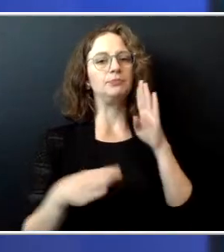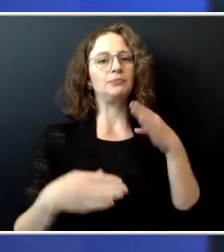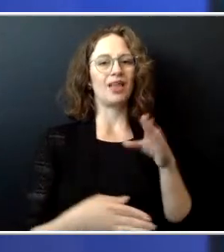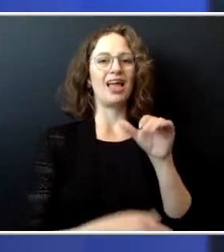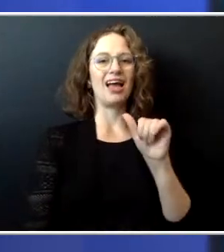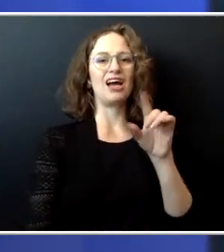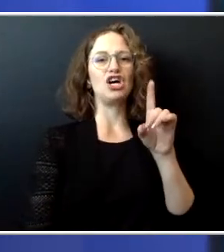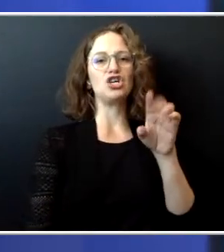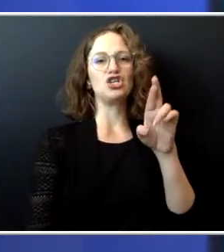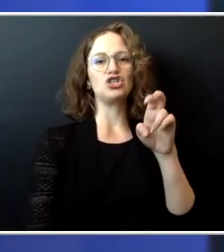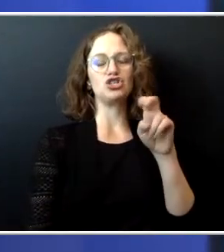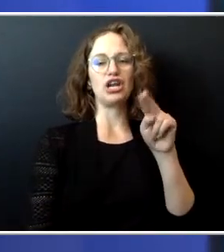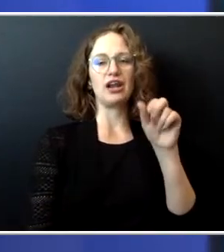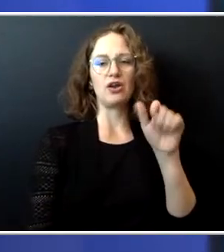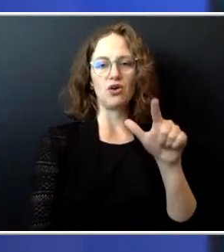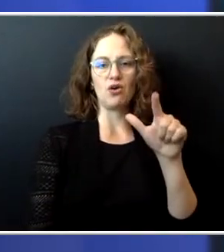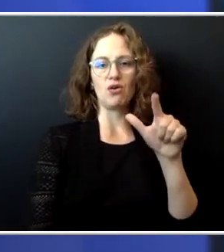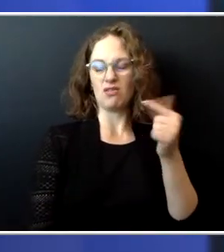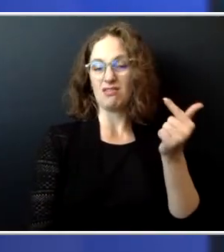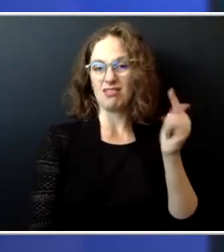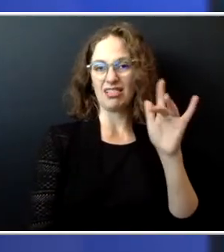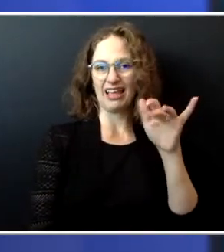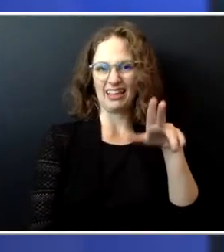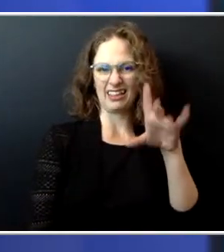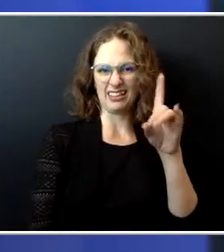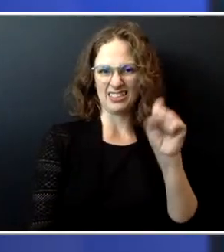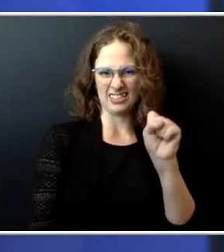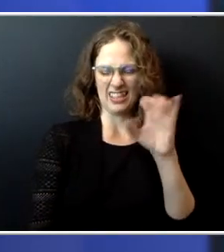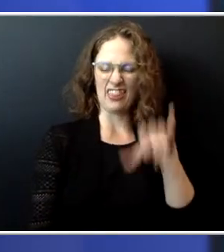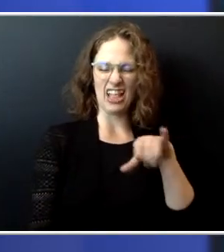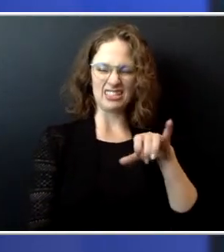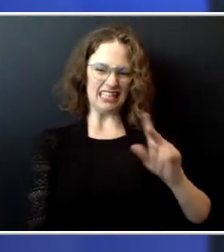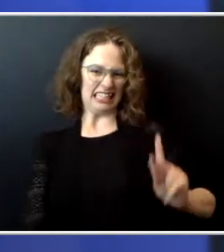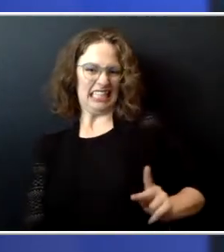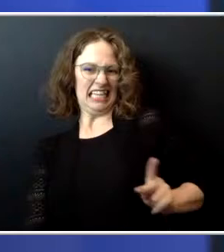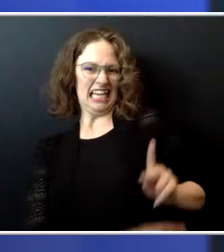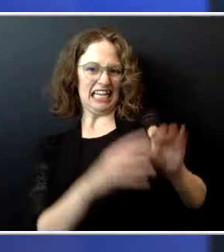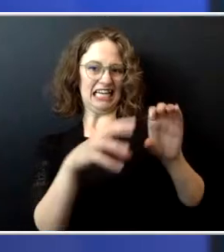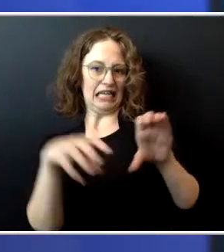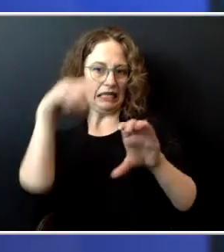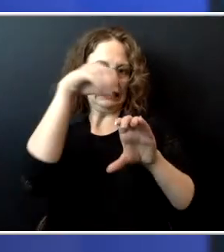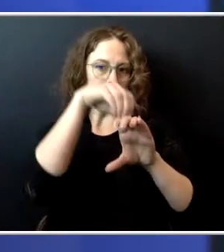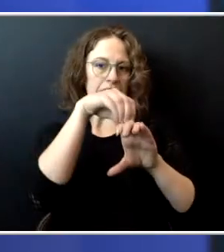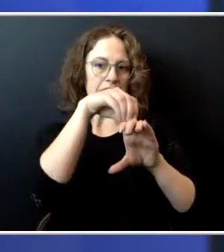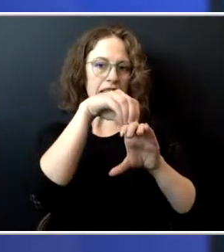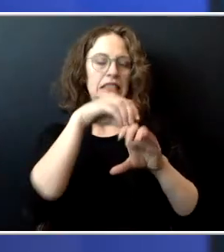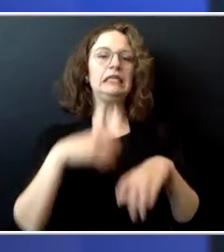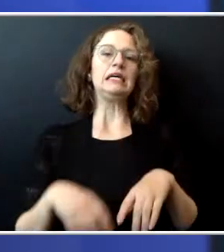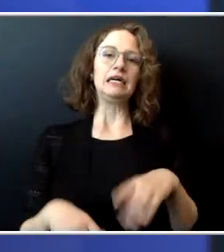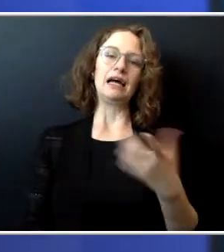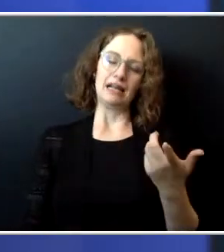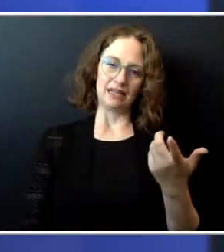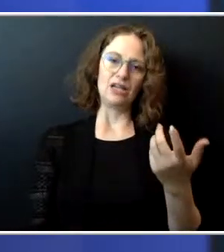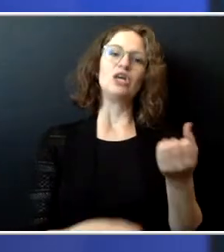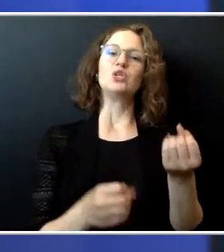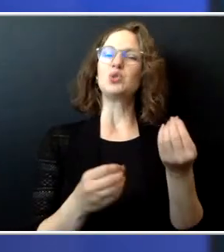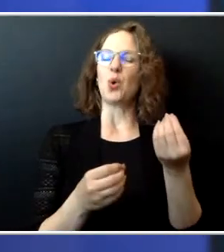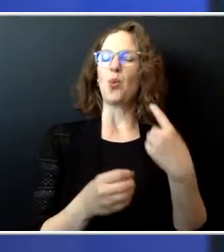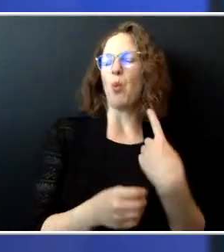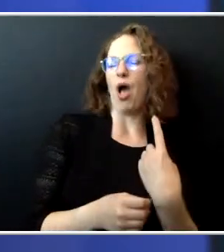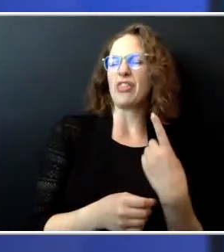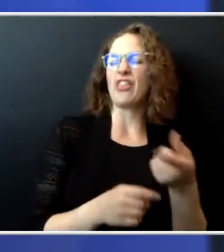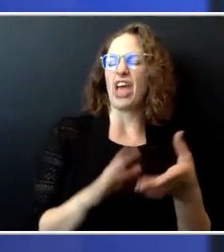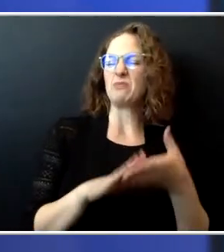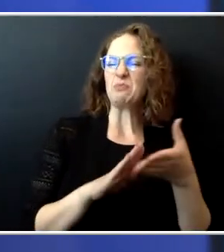multiple hormones, but one particular to Cushing is cortisol. I'm sure you know people heard a lot about cortisol. Yes. It's one